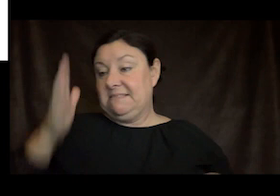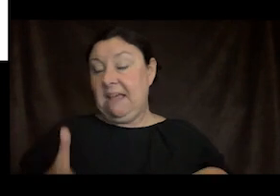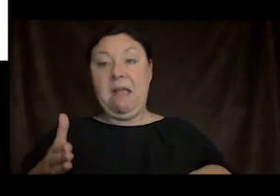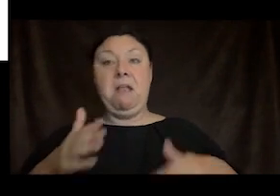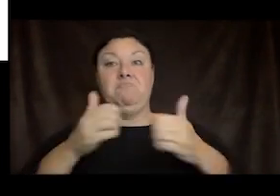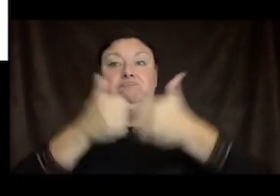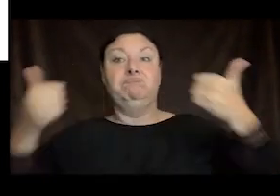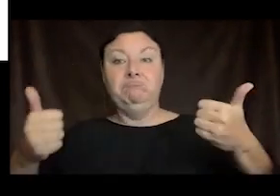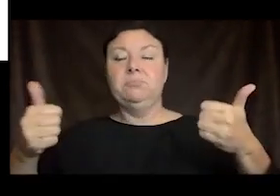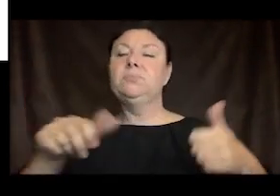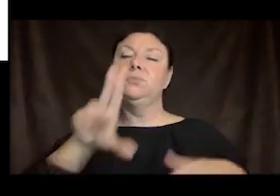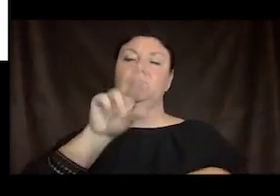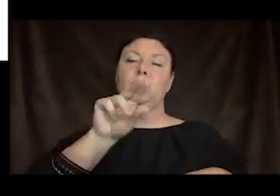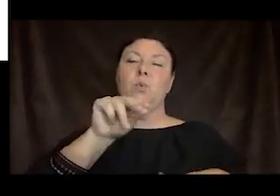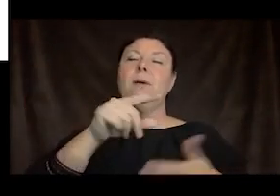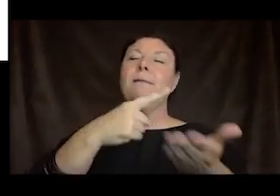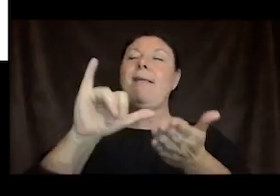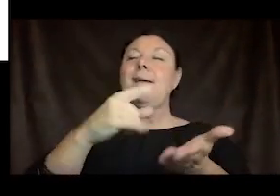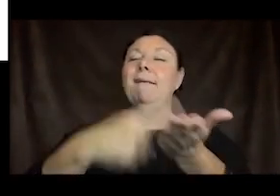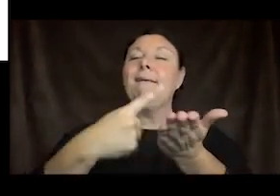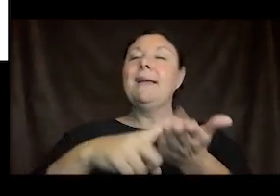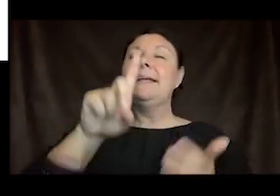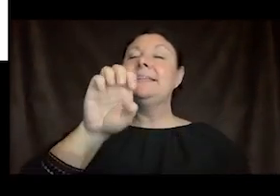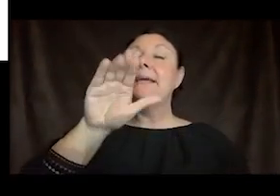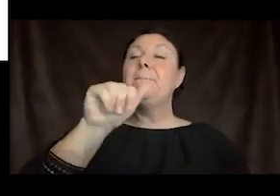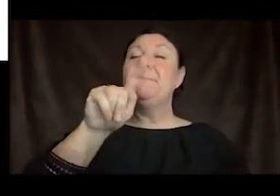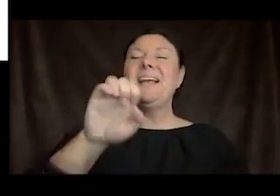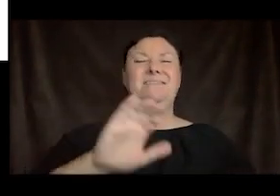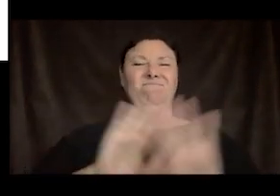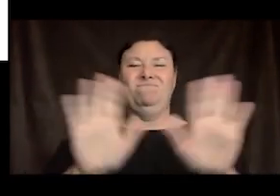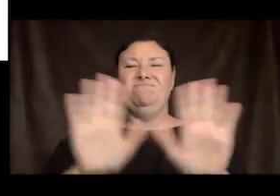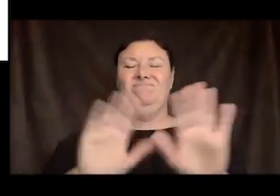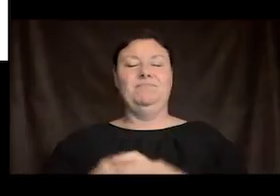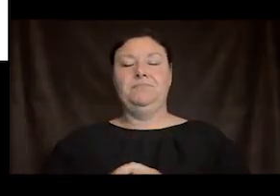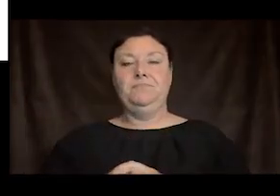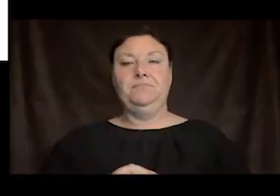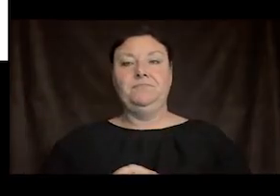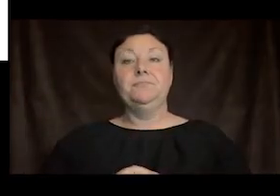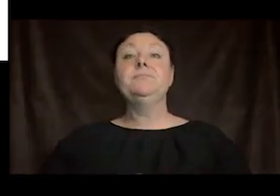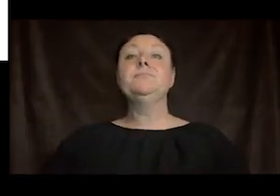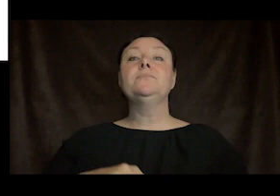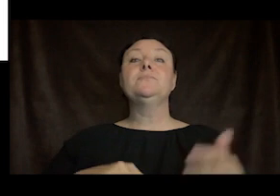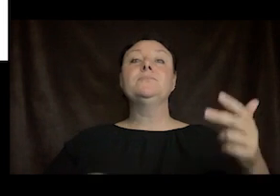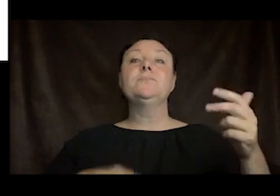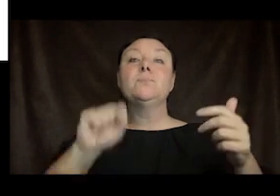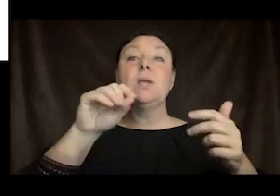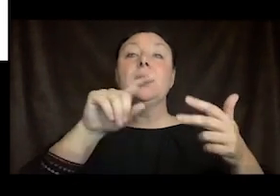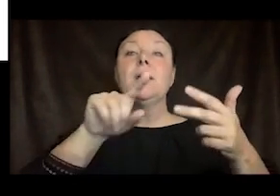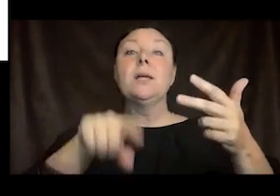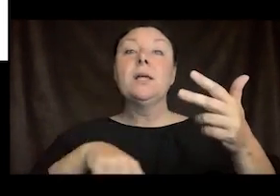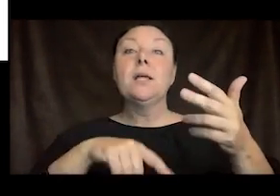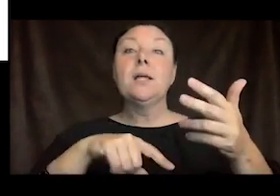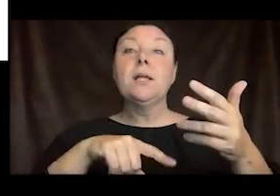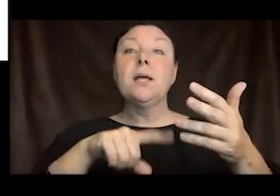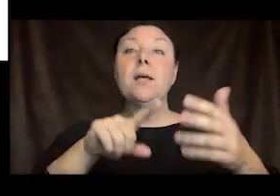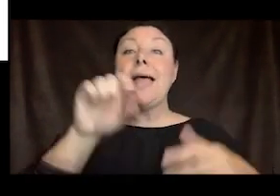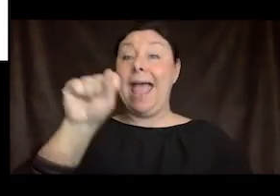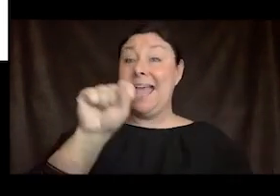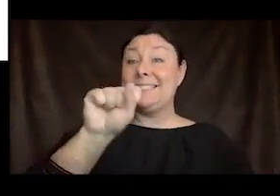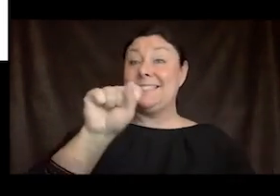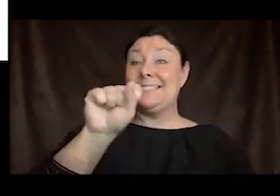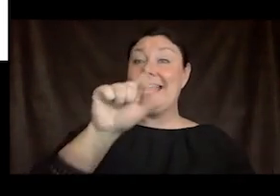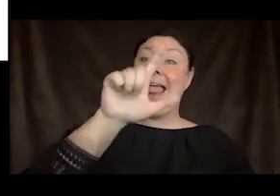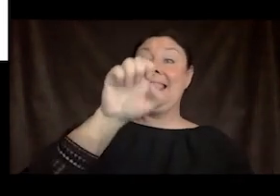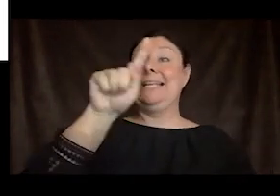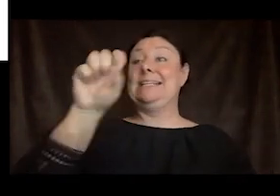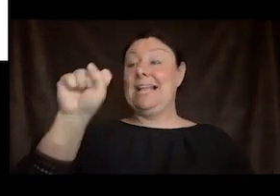studies. Search, and this is a search within themselves and within the world. So reflecting about what